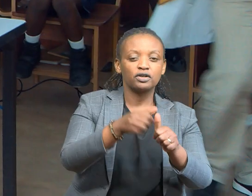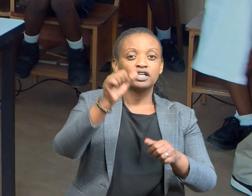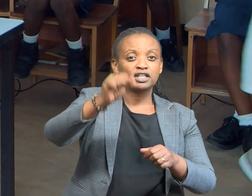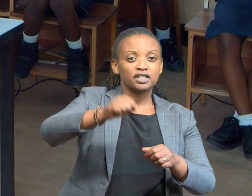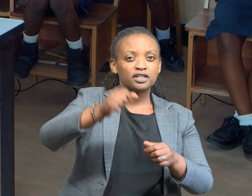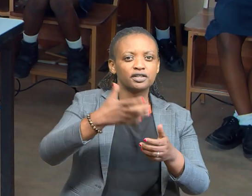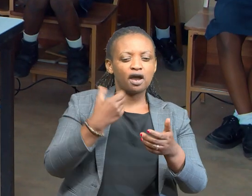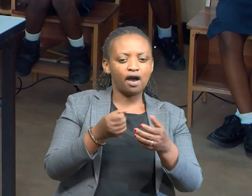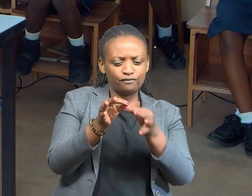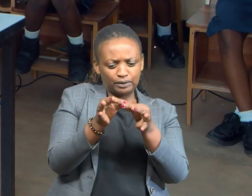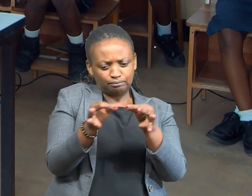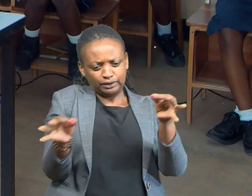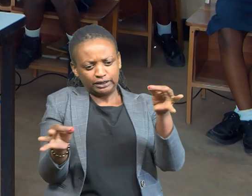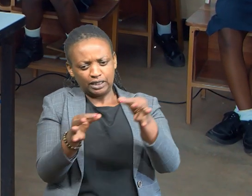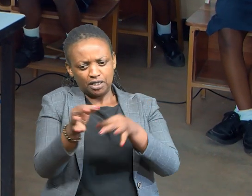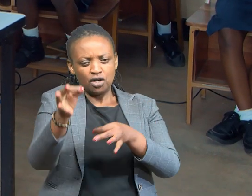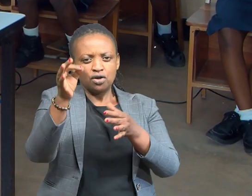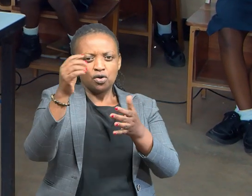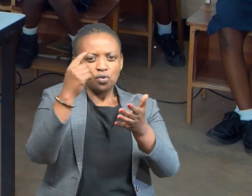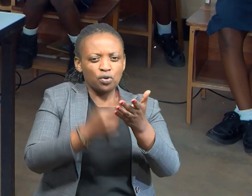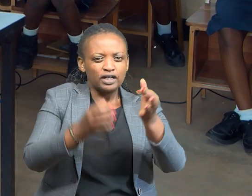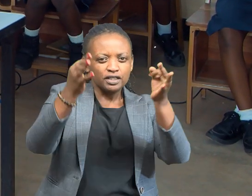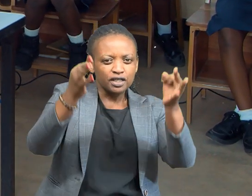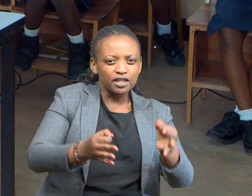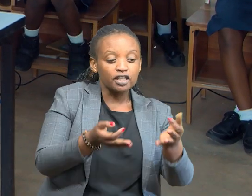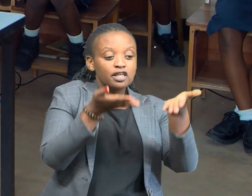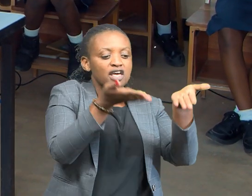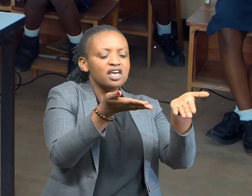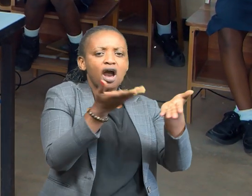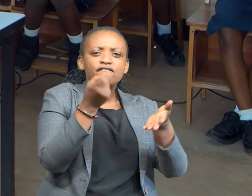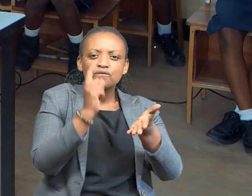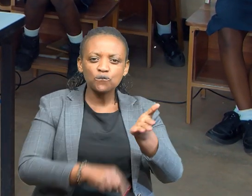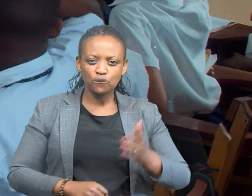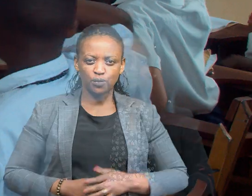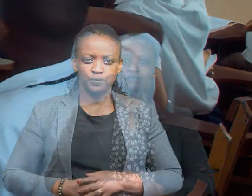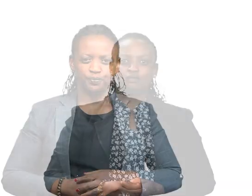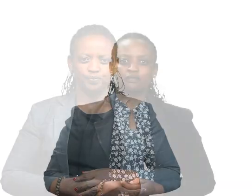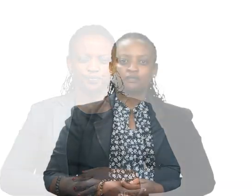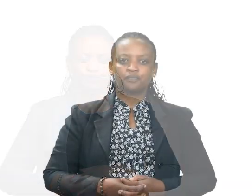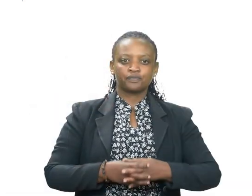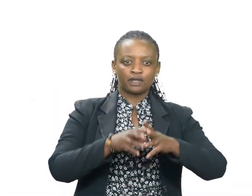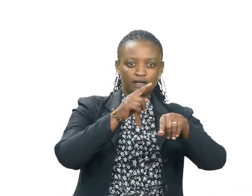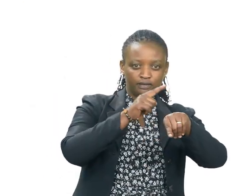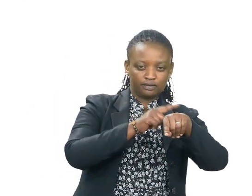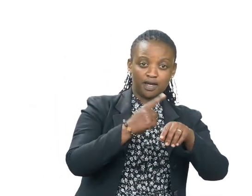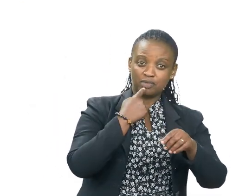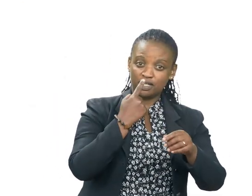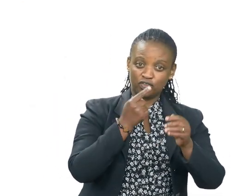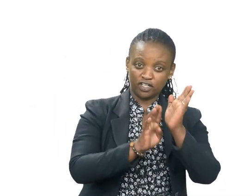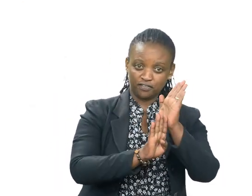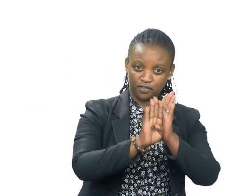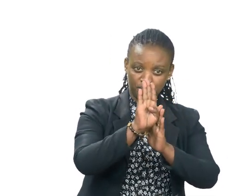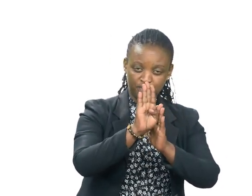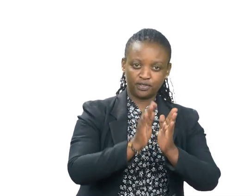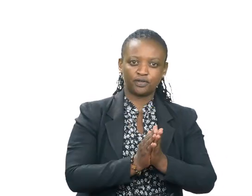She followed that. They were measuring what things which are here. During lesson